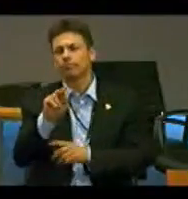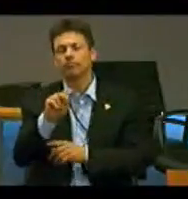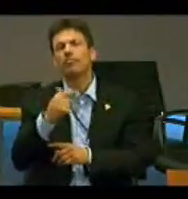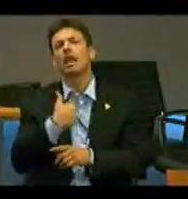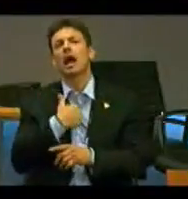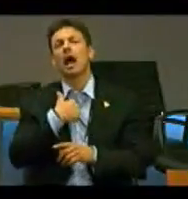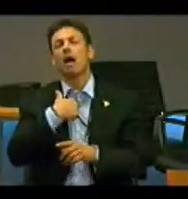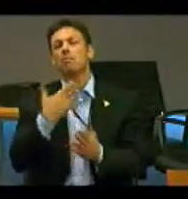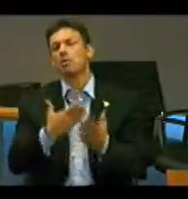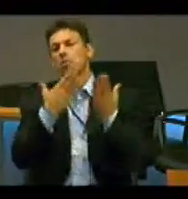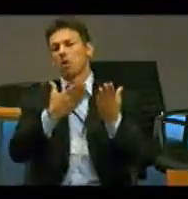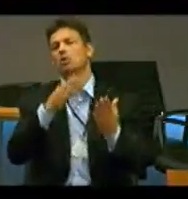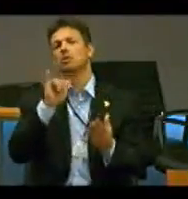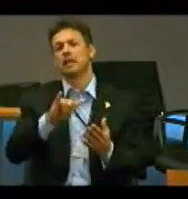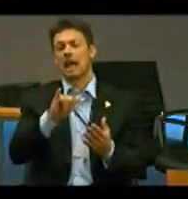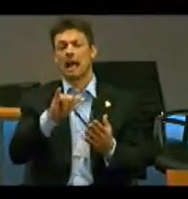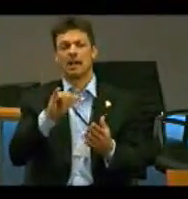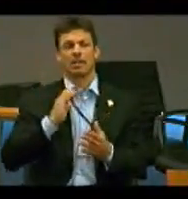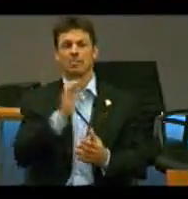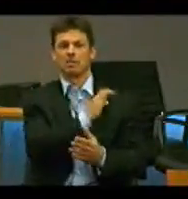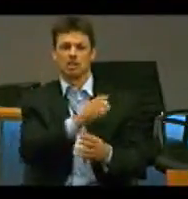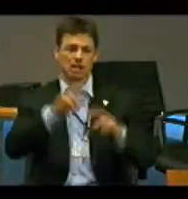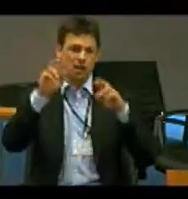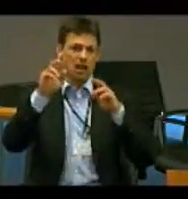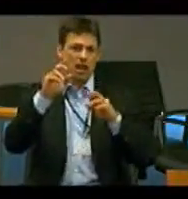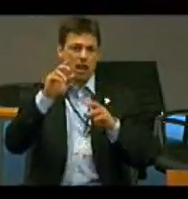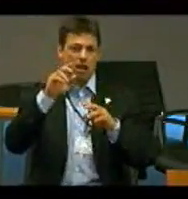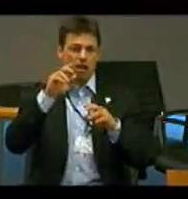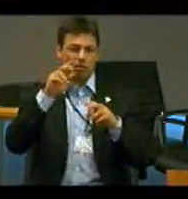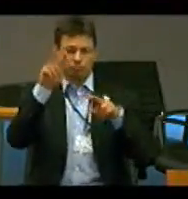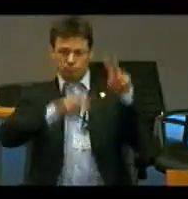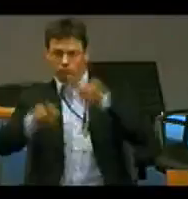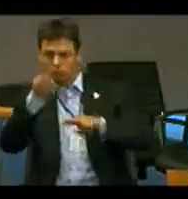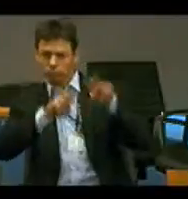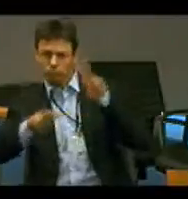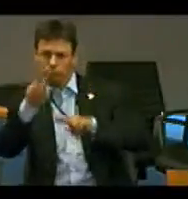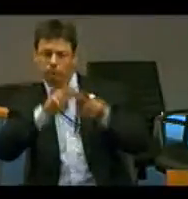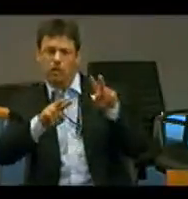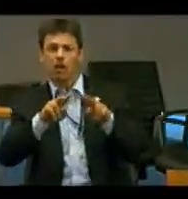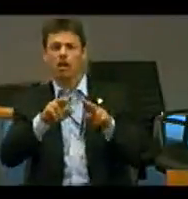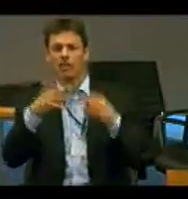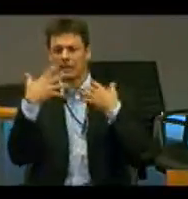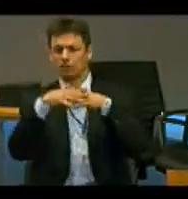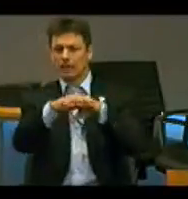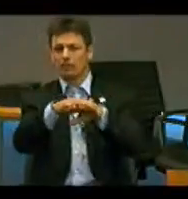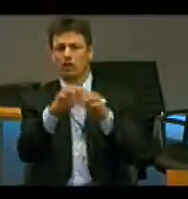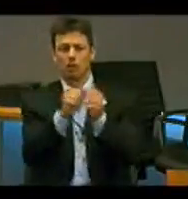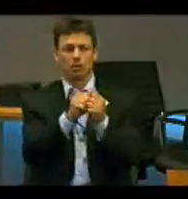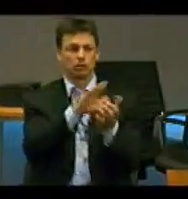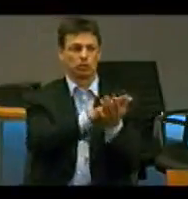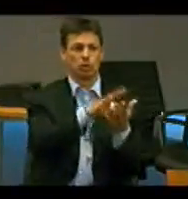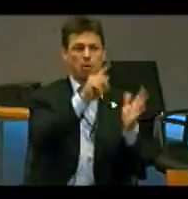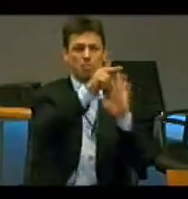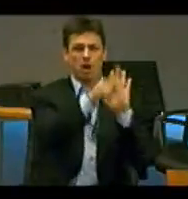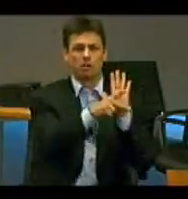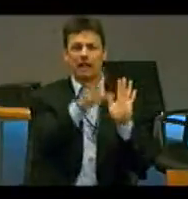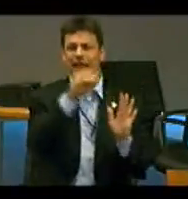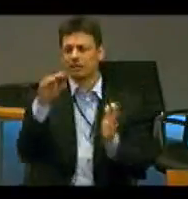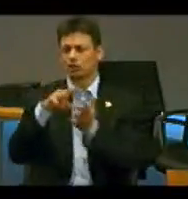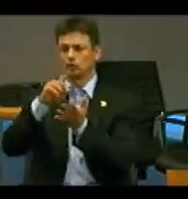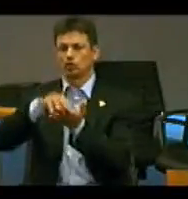that I proposed that the Commission examine the intersectionality of the impact of school discipline policies on students who